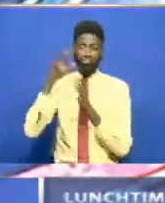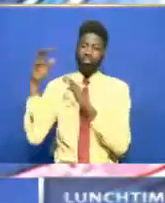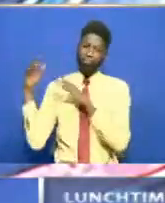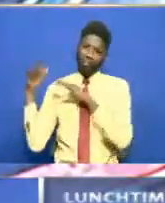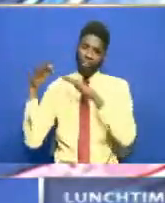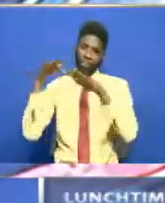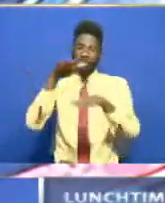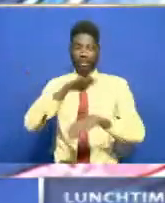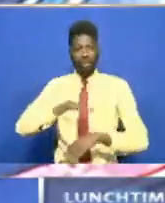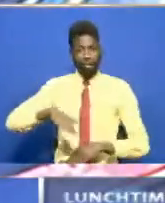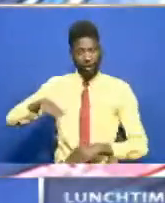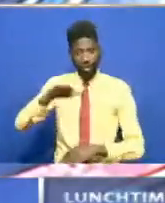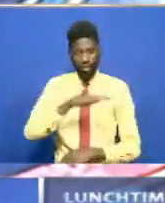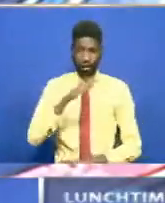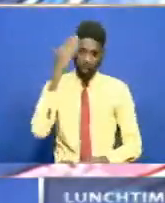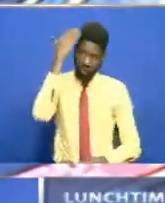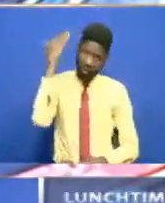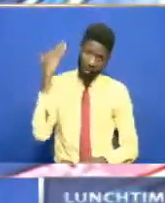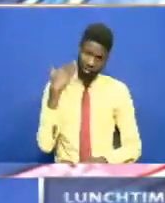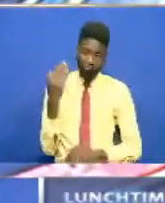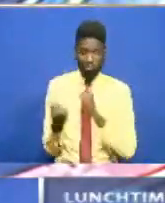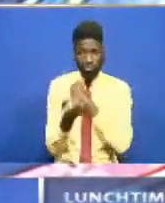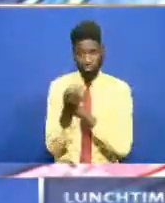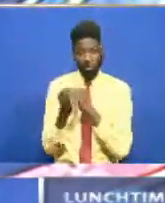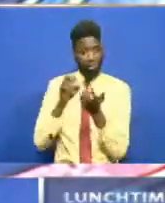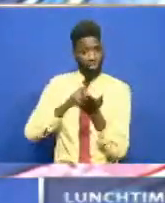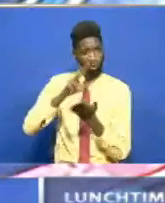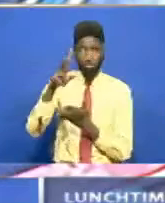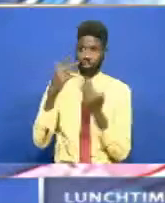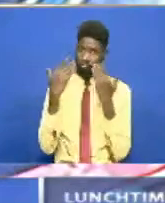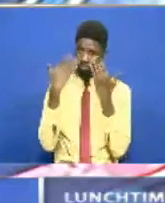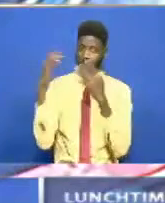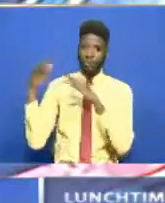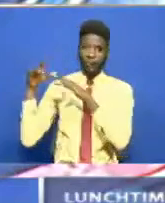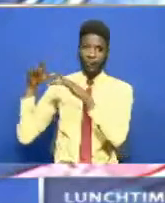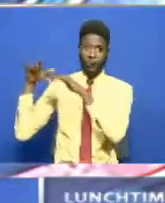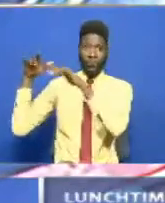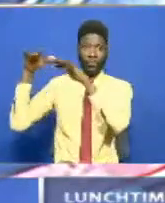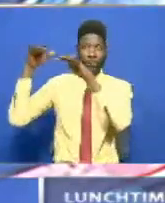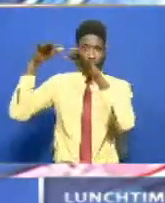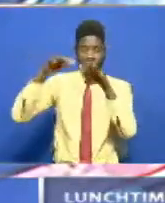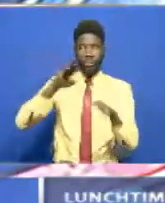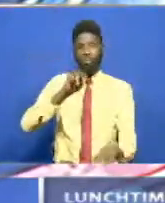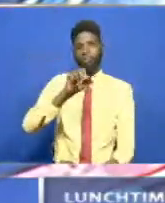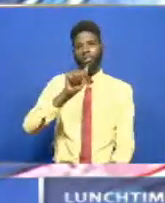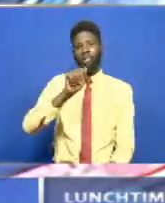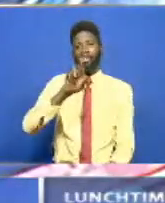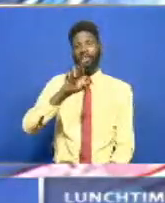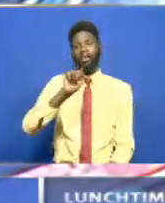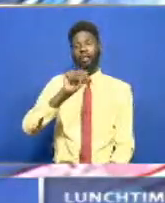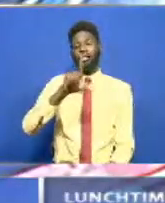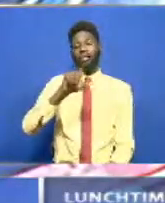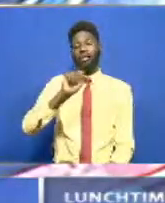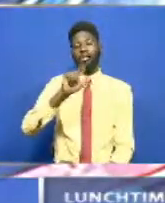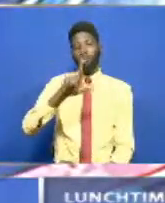area. Beatrice Gatonye informs us that the locusts were spotted flying over Maralal town from the west, heading to the east for more than an